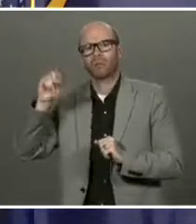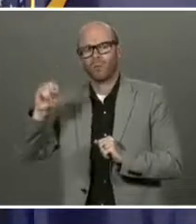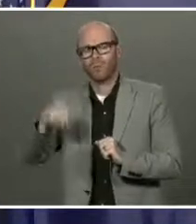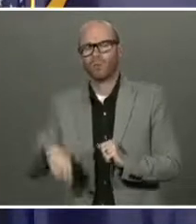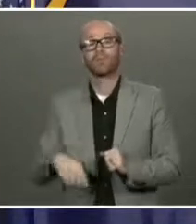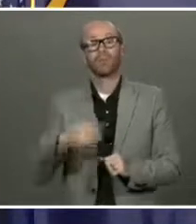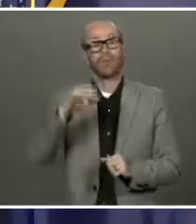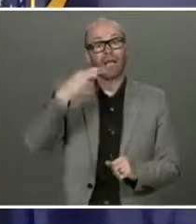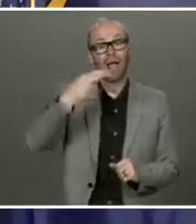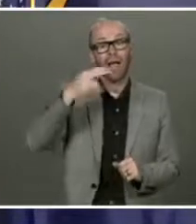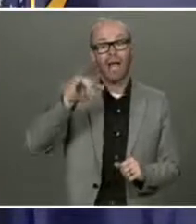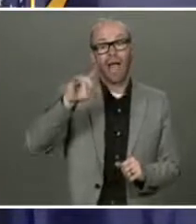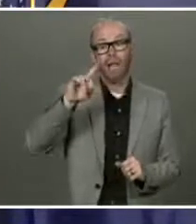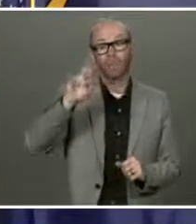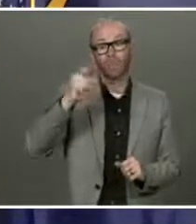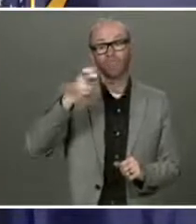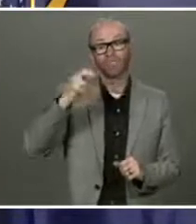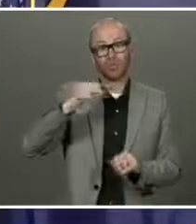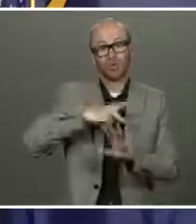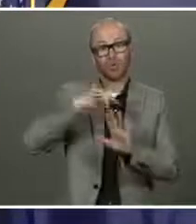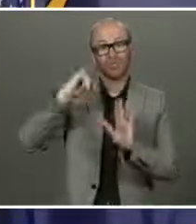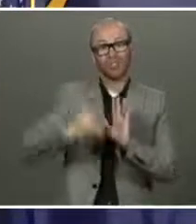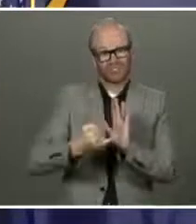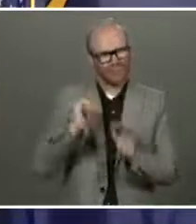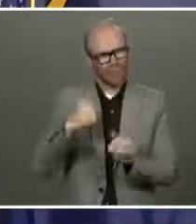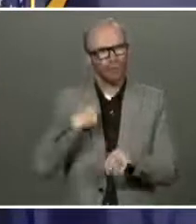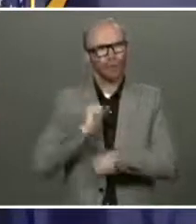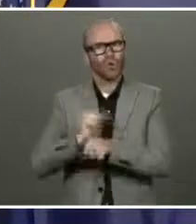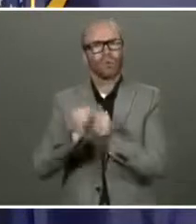multiple states, and so that will benefit us as well.